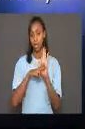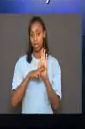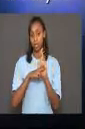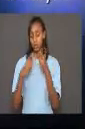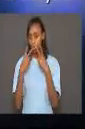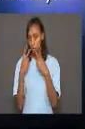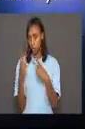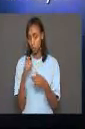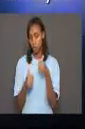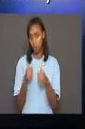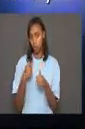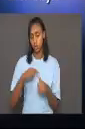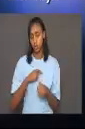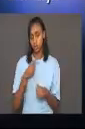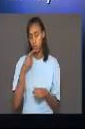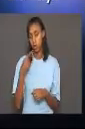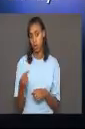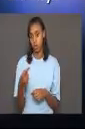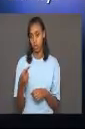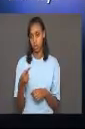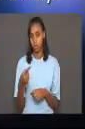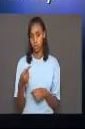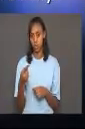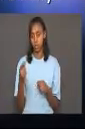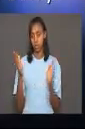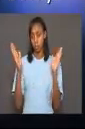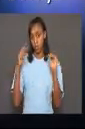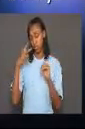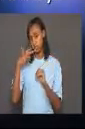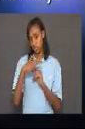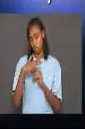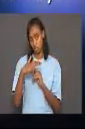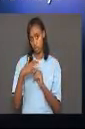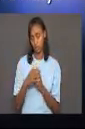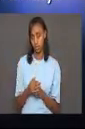negative view, which we would call pessimistic.